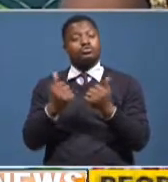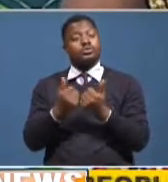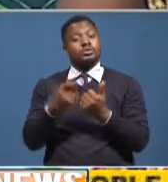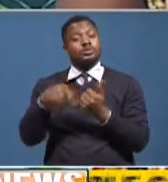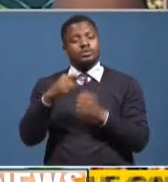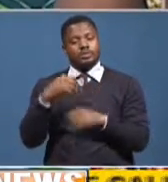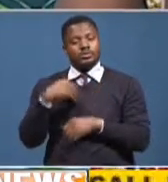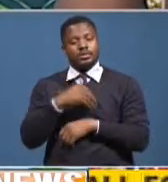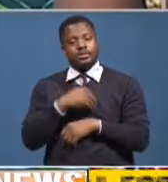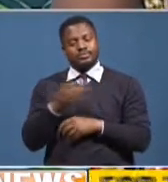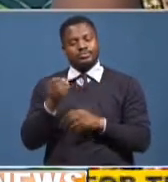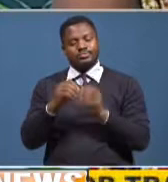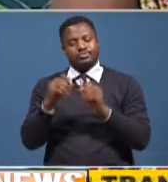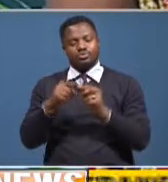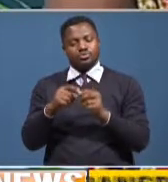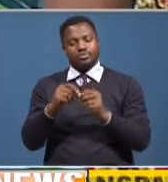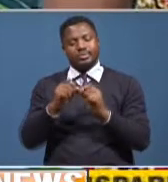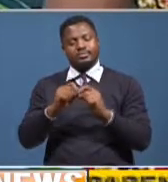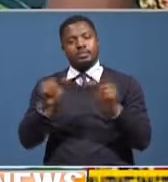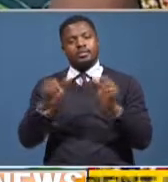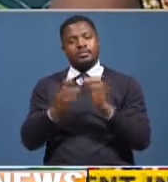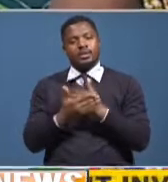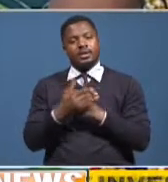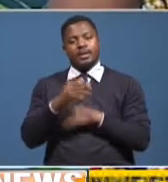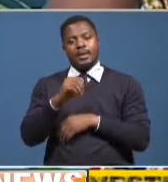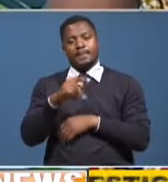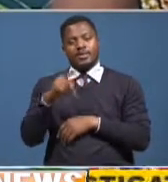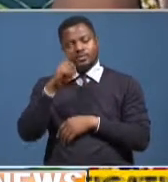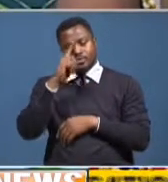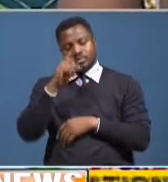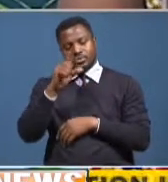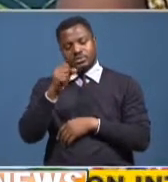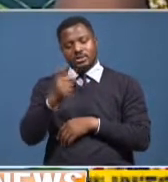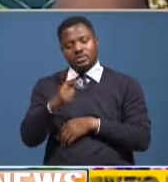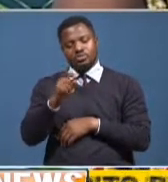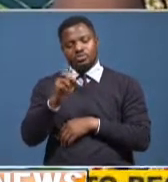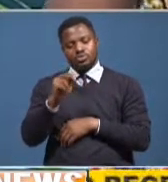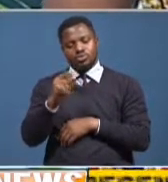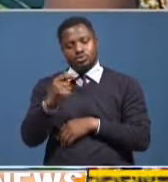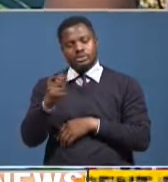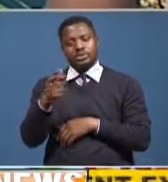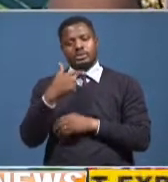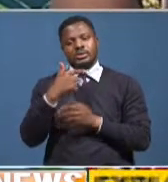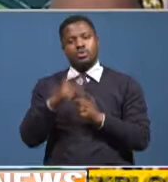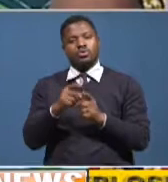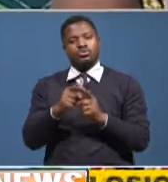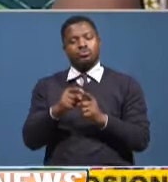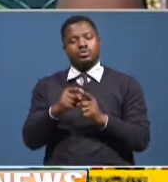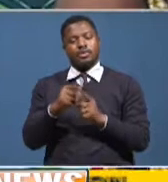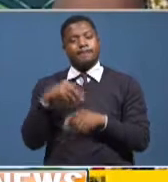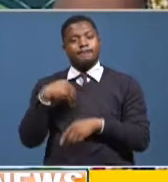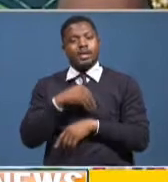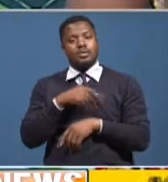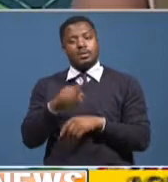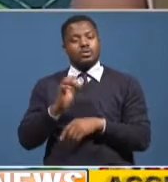The members were contributing to a statement by the MP for South Tongu, Mr. Wisdom Woyome, who is also a ranking member